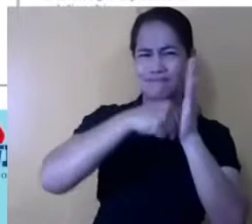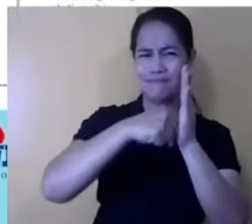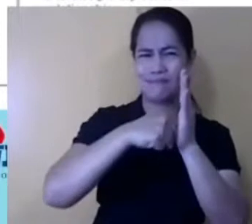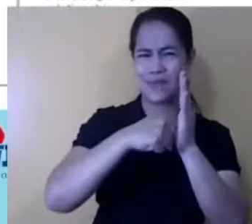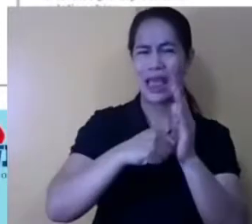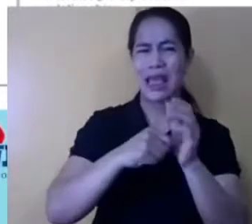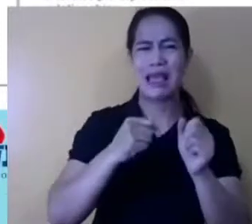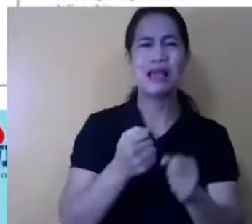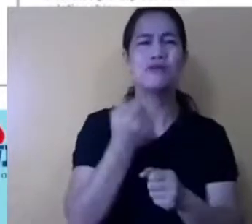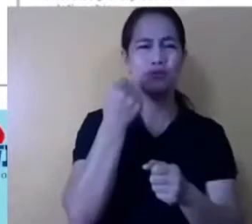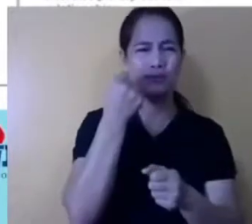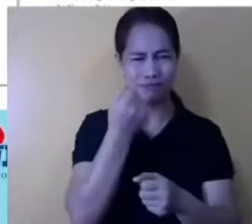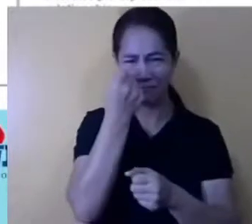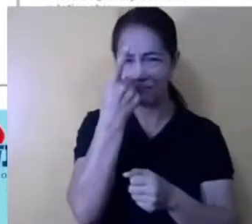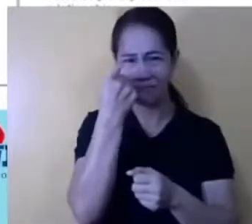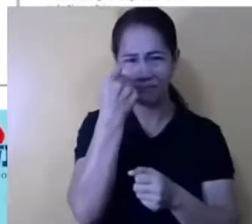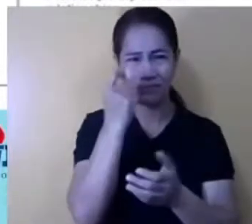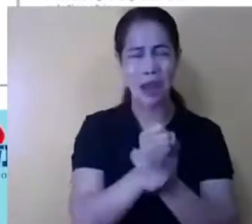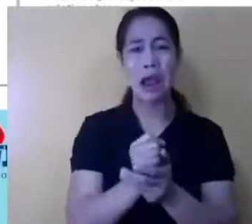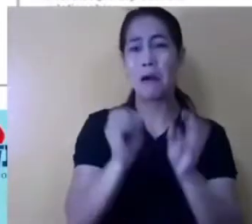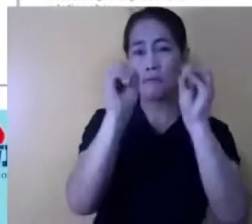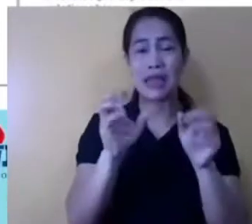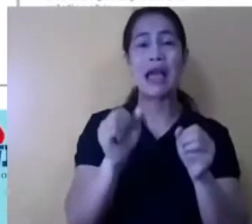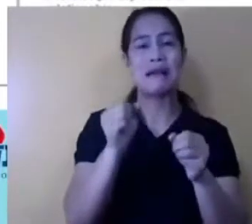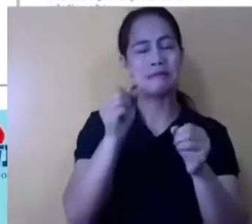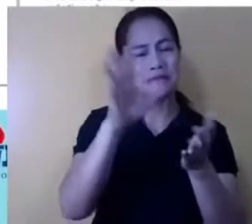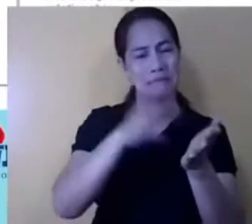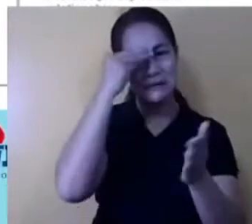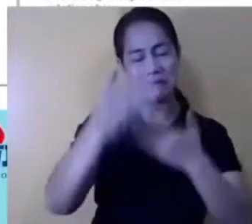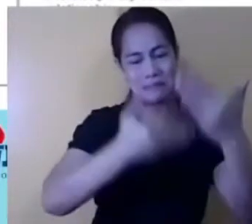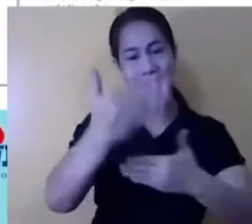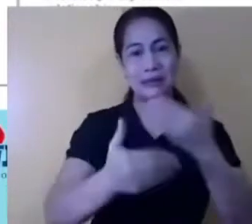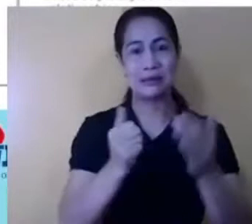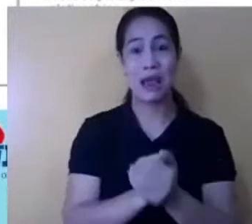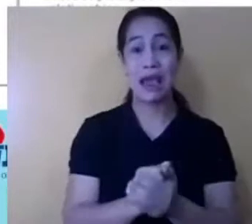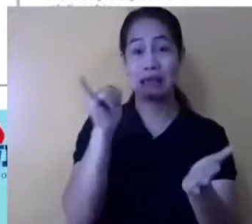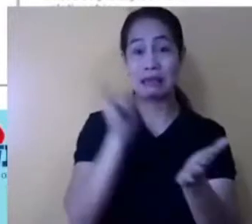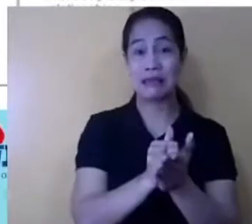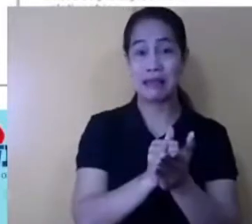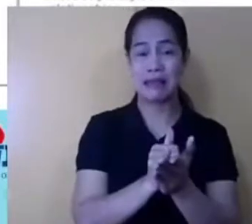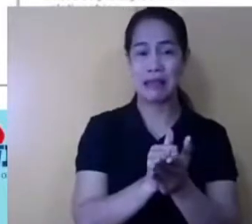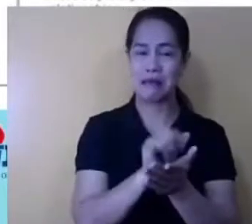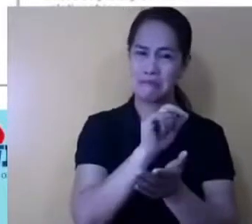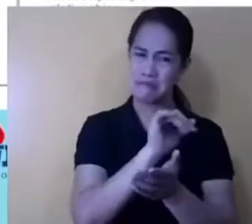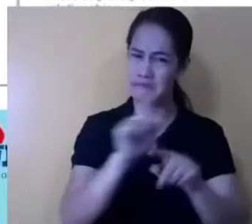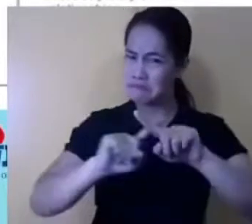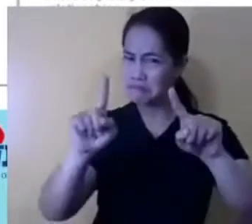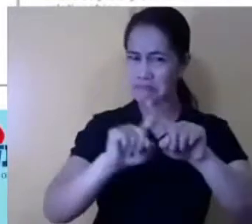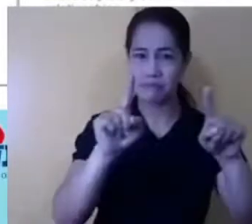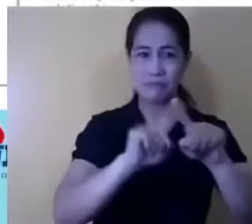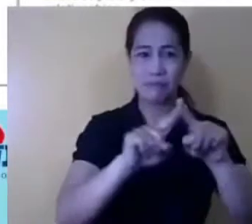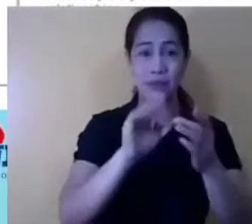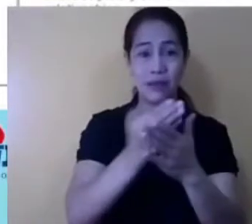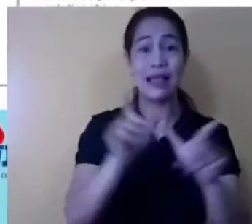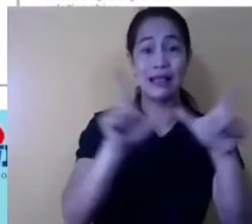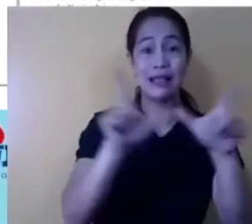understanding of the teaching and learning process. That will spell the difference between level 7 or